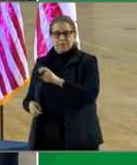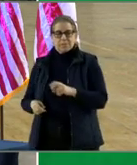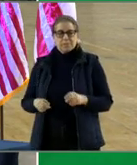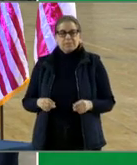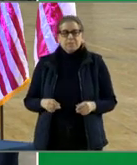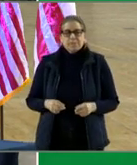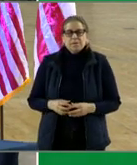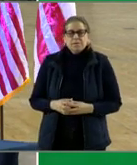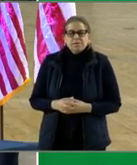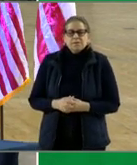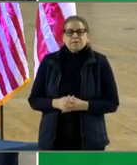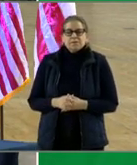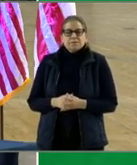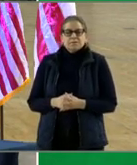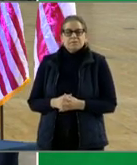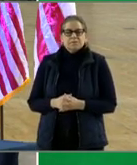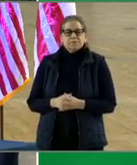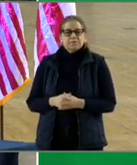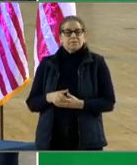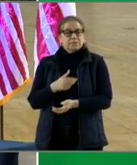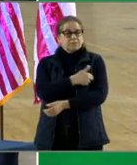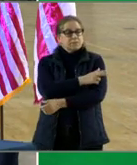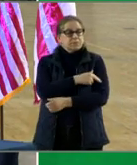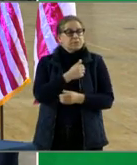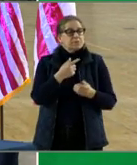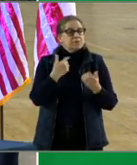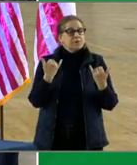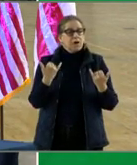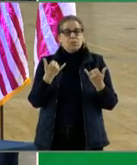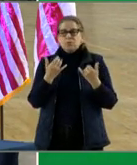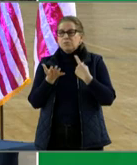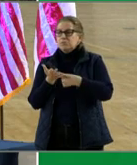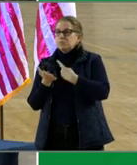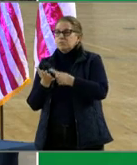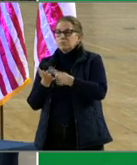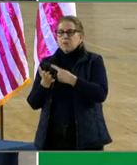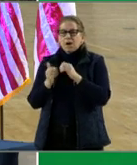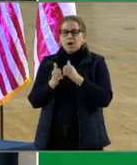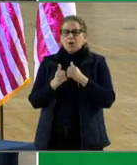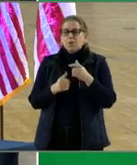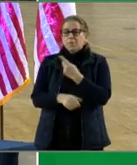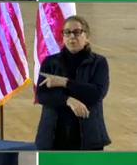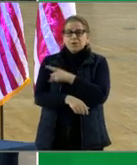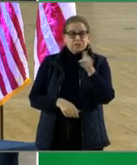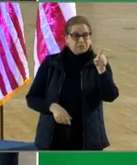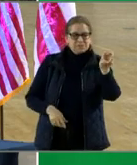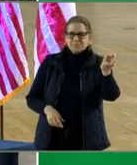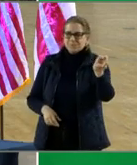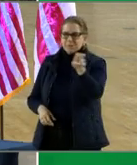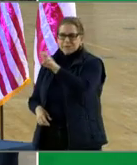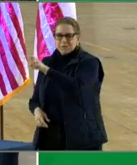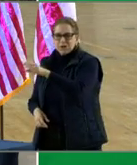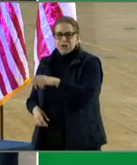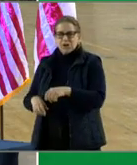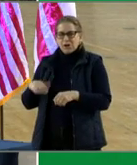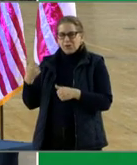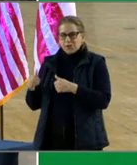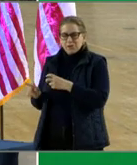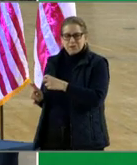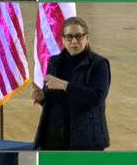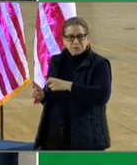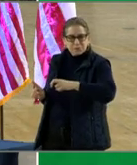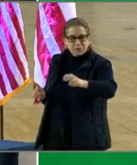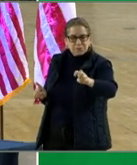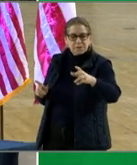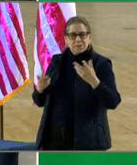around within the system right now so that we can have, as Dr. Nesbitt said earlier, the right care for the right people at the